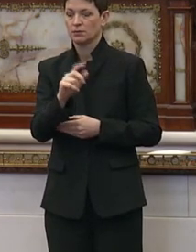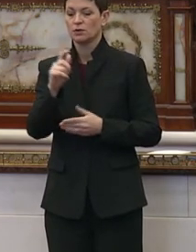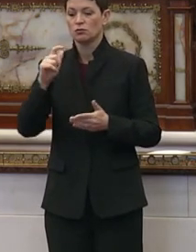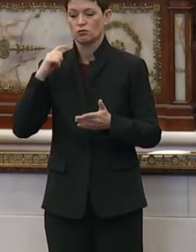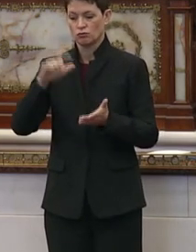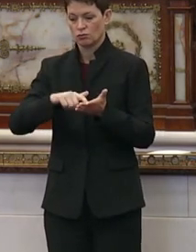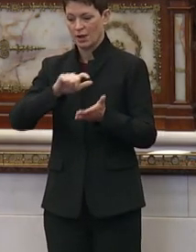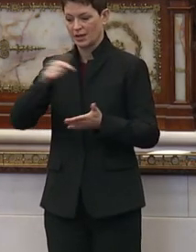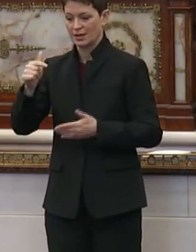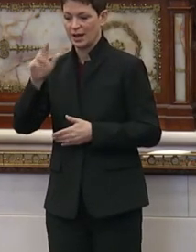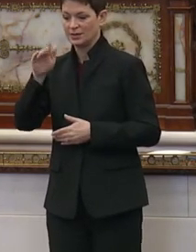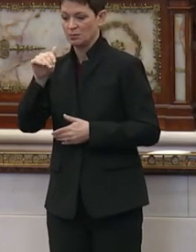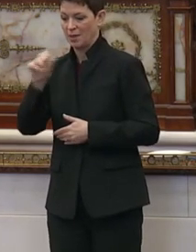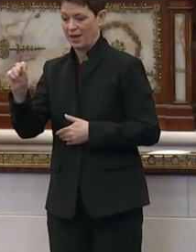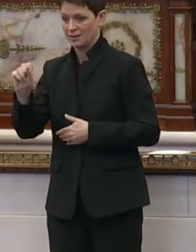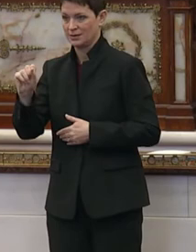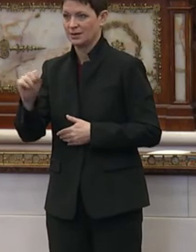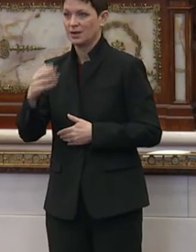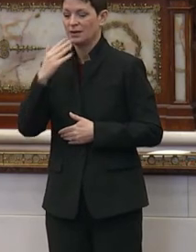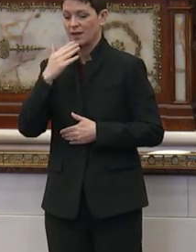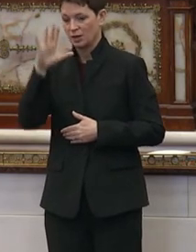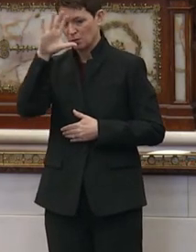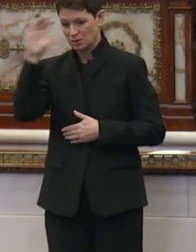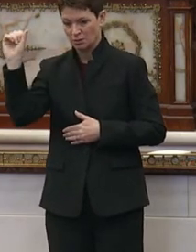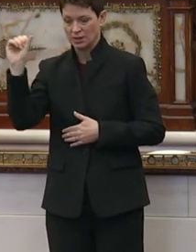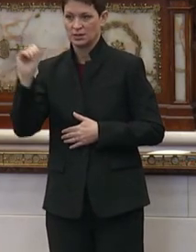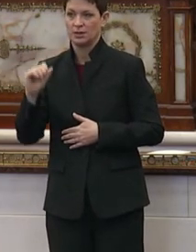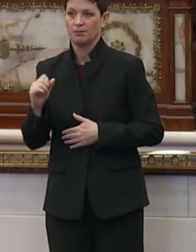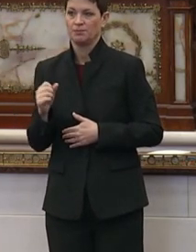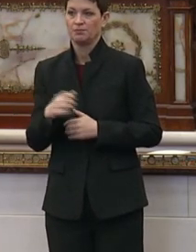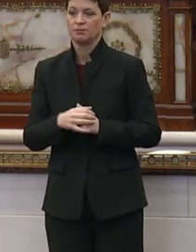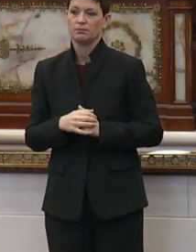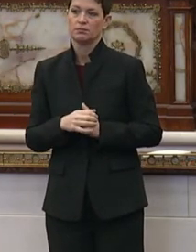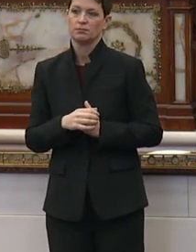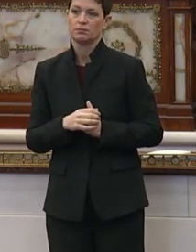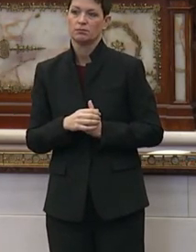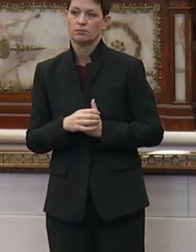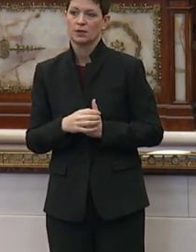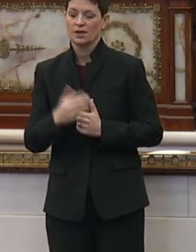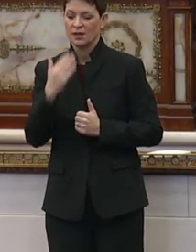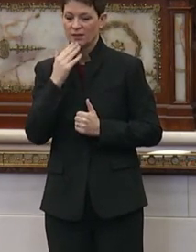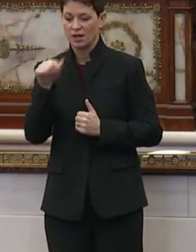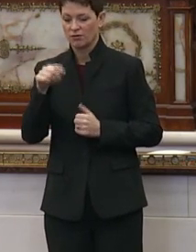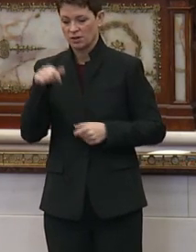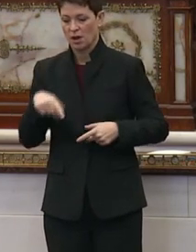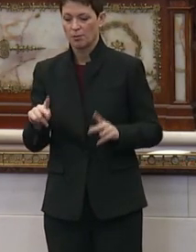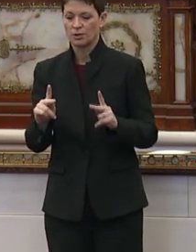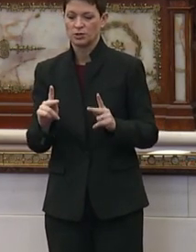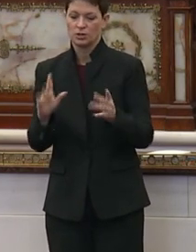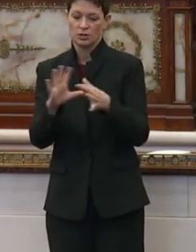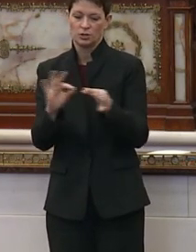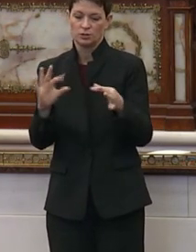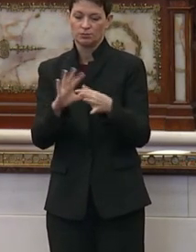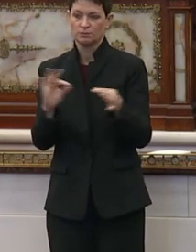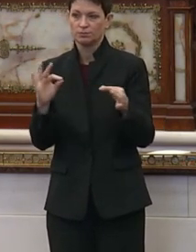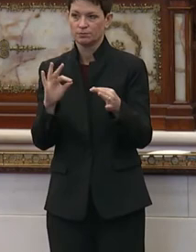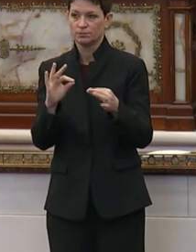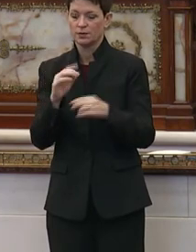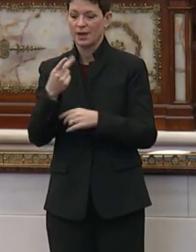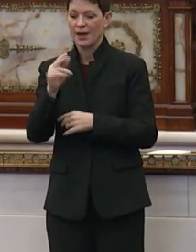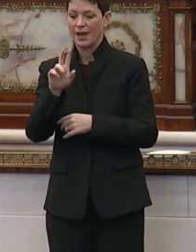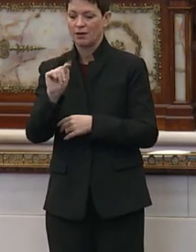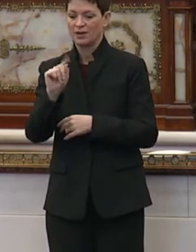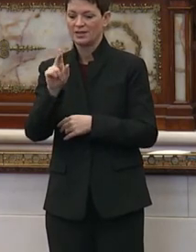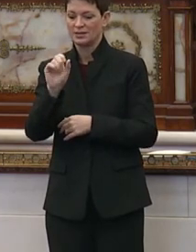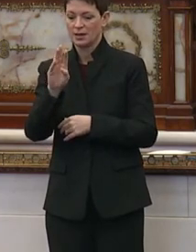Chair recognizes Councilwoman Bass. Thank you, Mr. President. Thank you for this opportunity to talk about